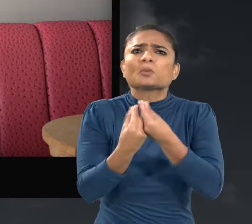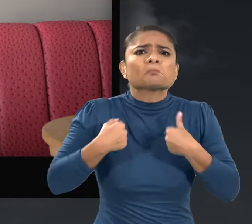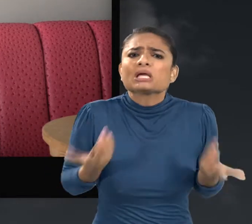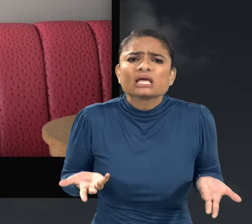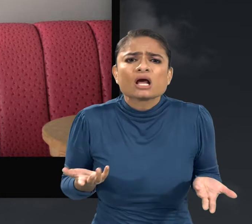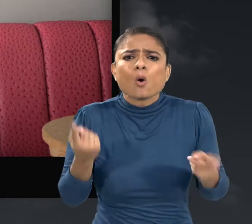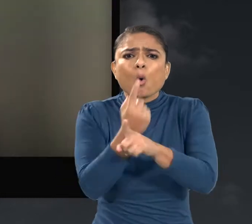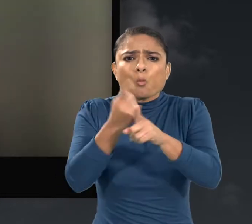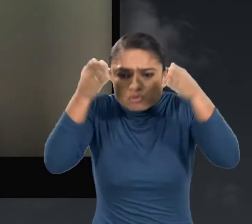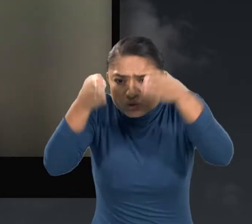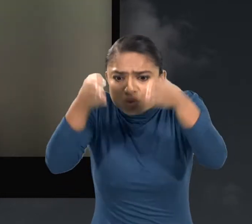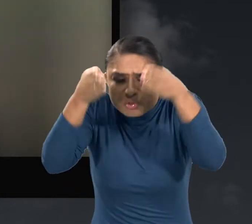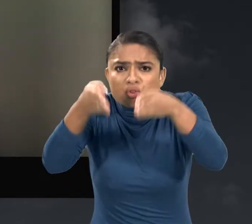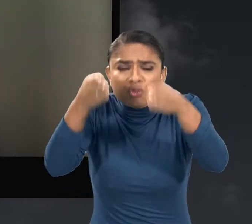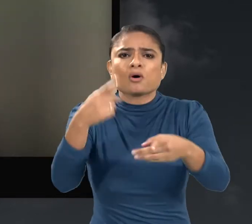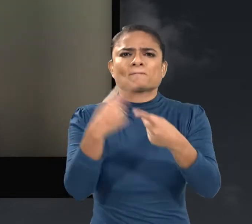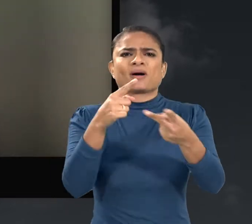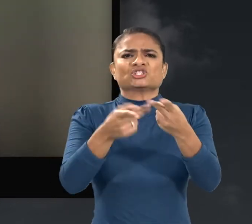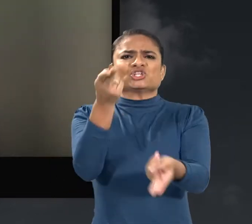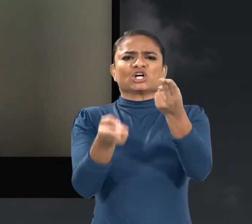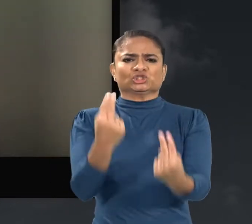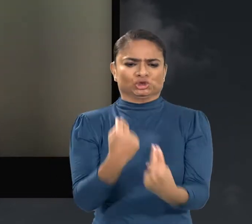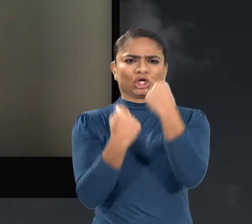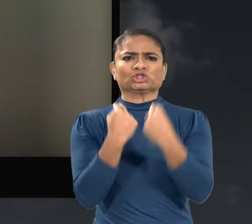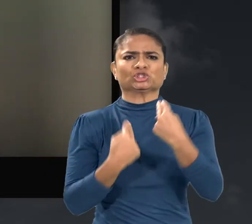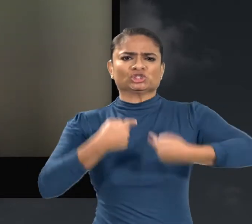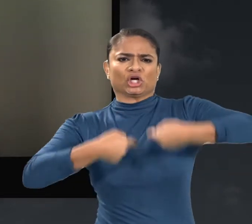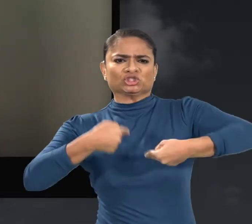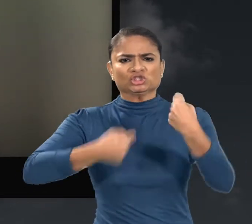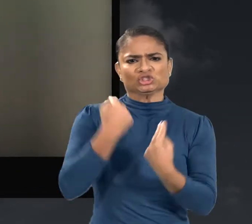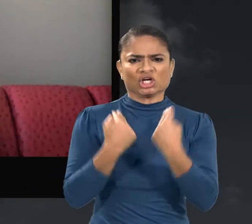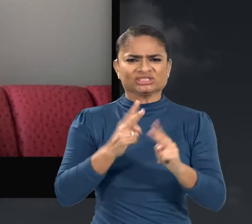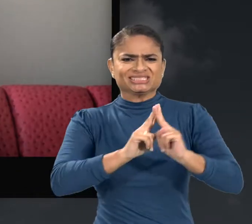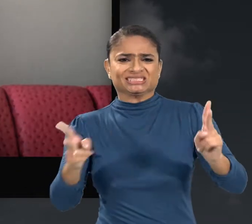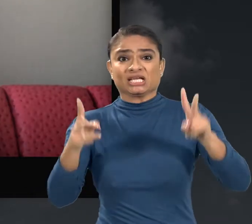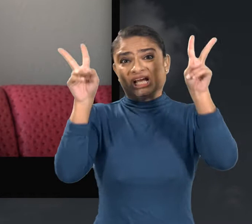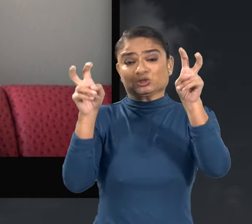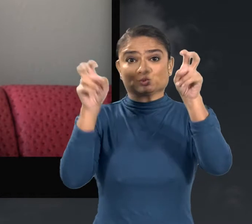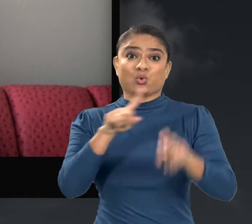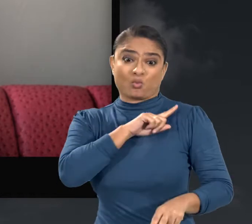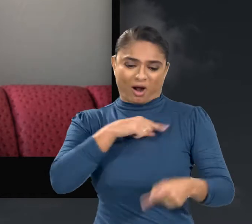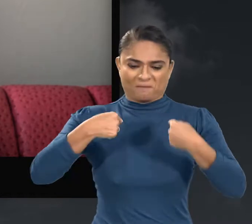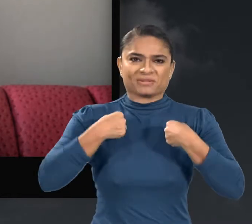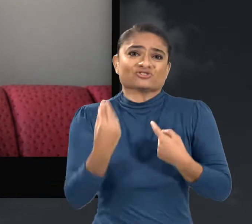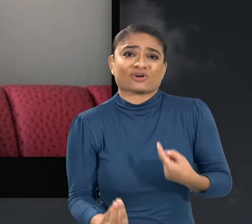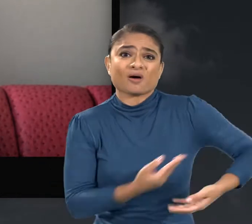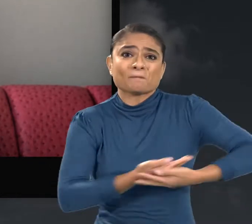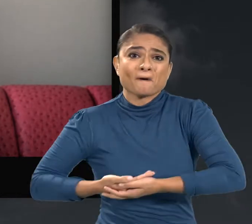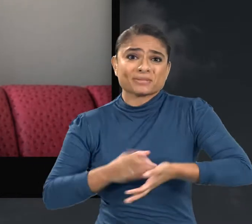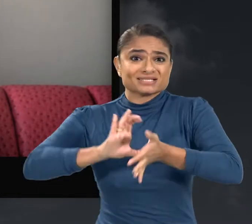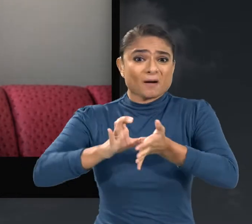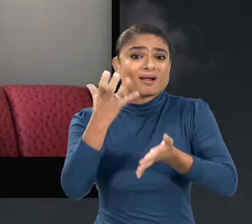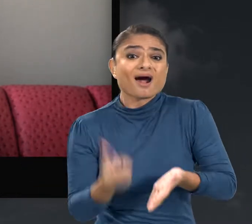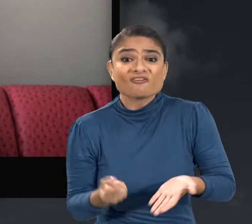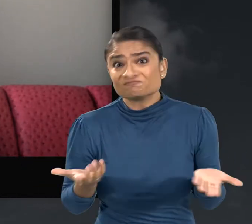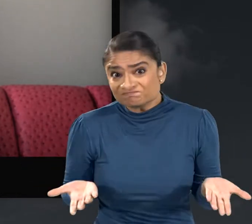with me. You're being judged all the time. You're too hard, you're too soft. There's an issue around being a mother of